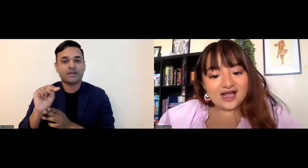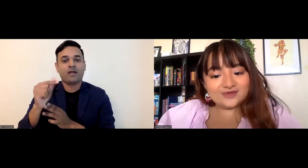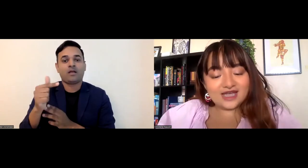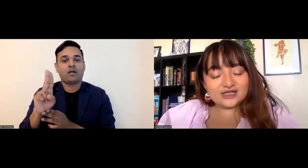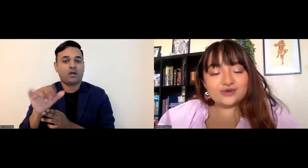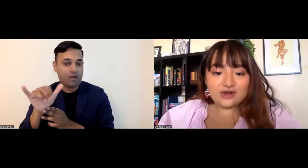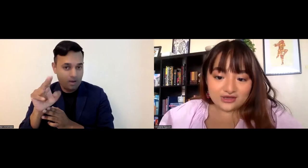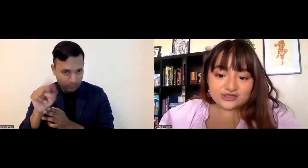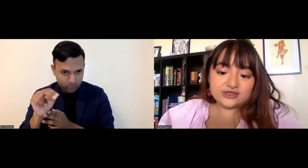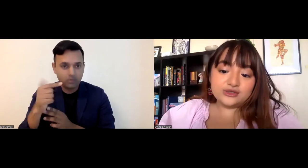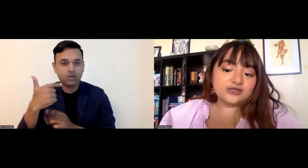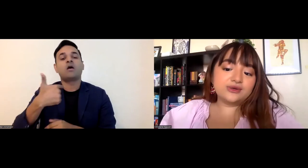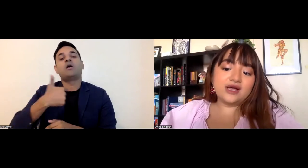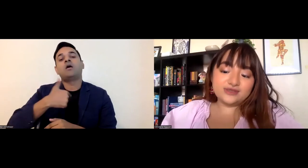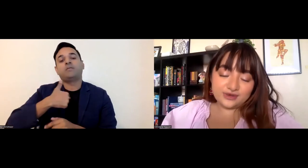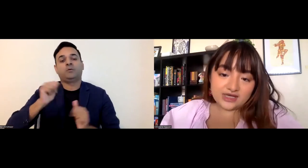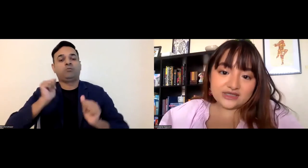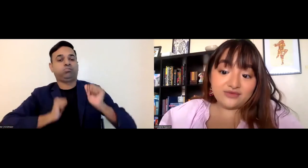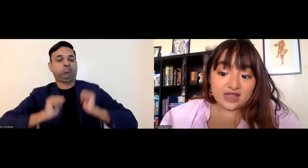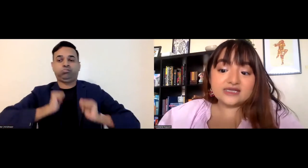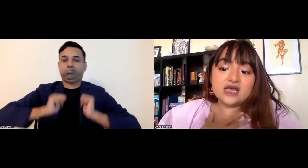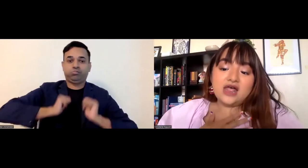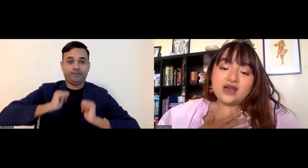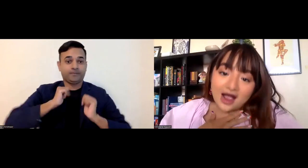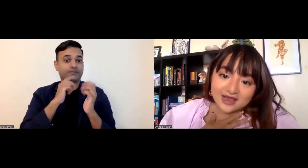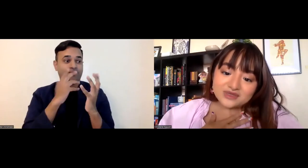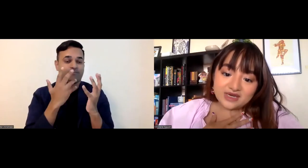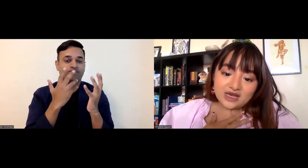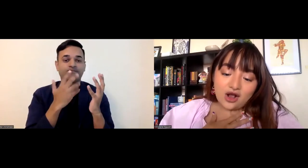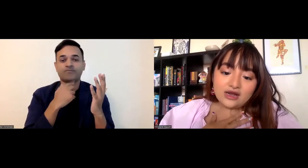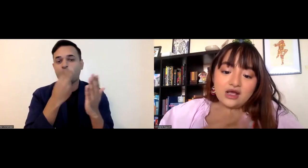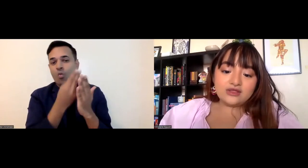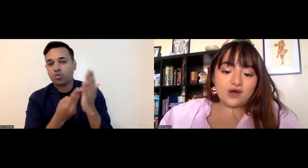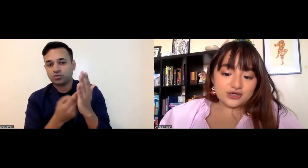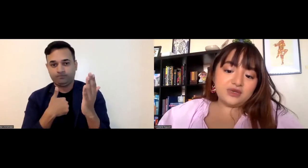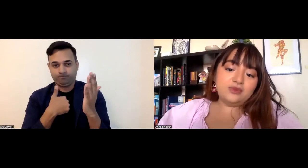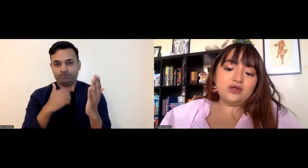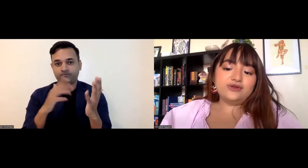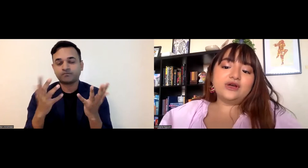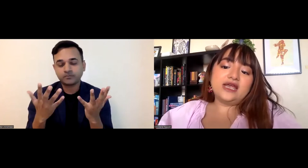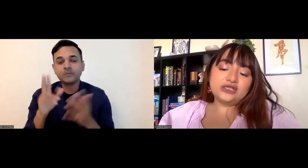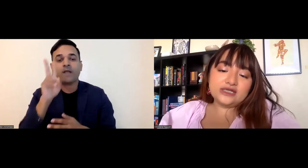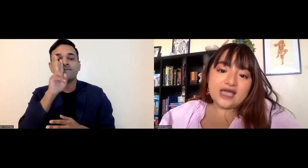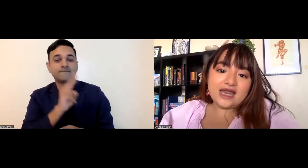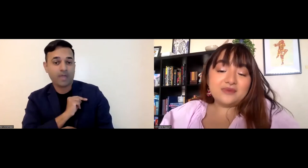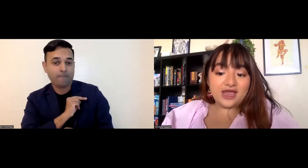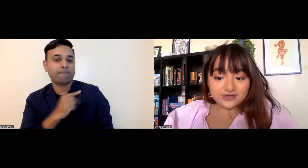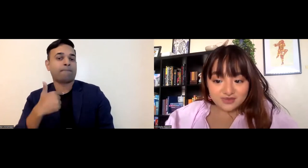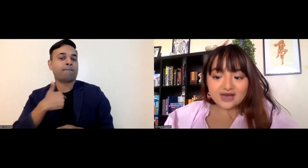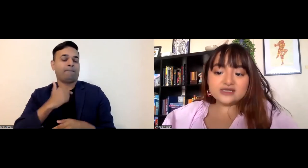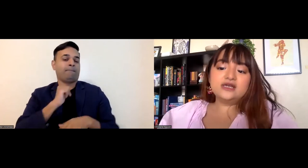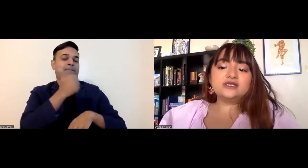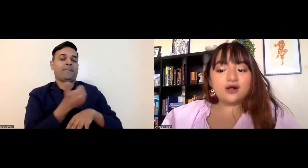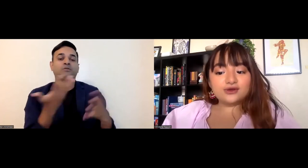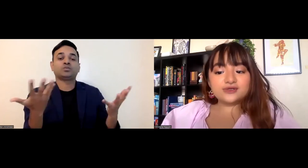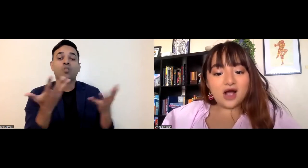Before we begin this session, I would like to acknowledge the traditional custodians of the land that I am speaking on, the Wachuk people of the Noongar Nation, and I pay